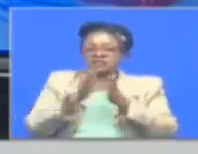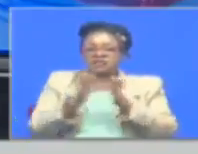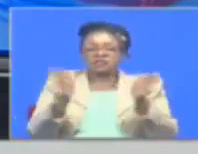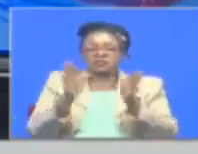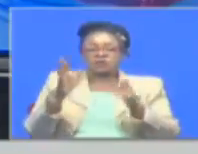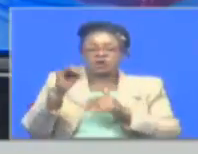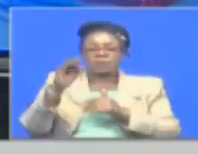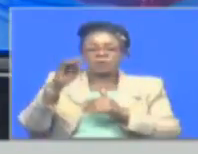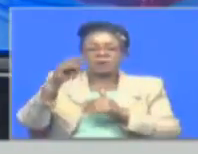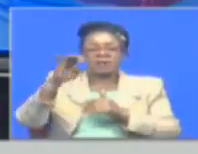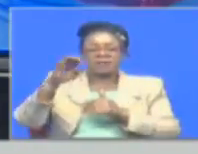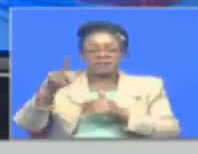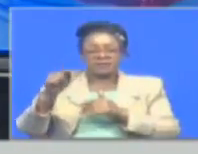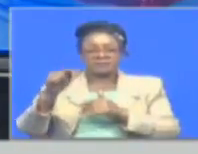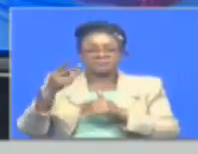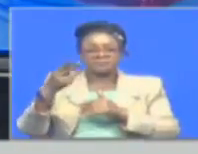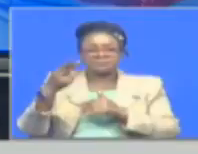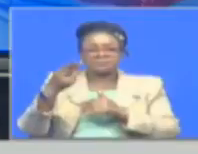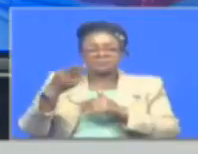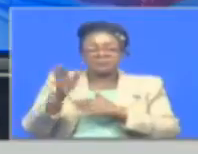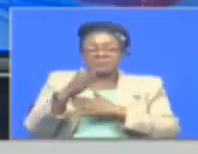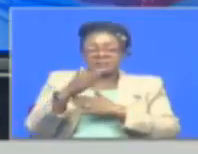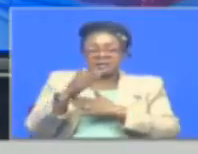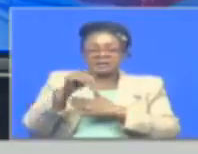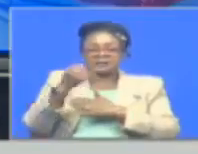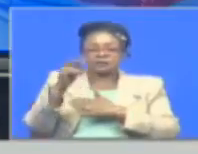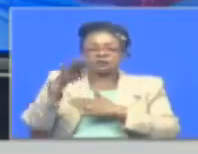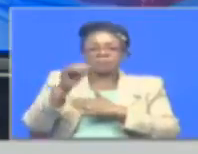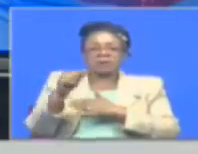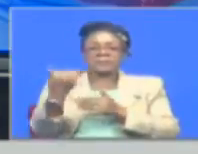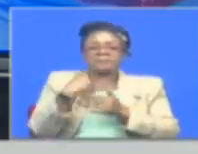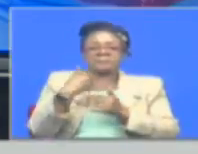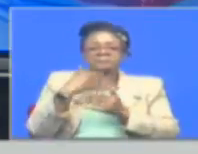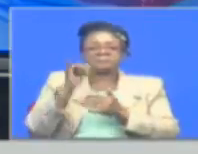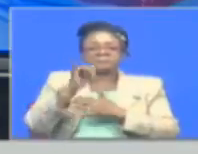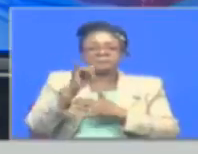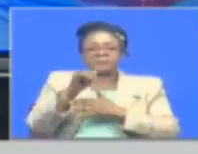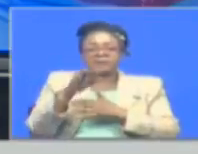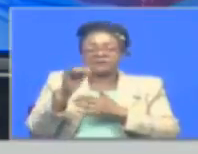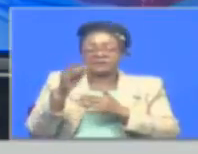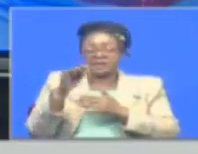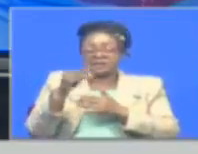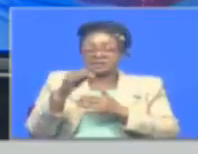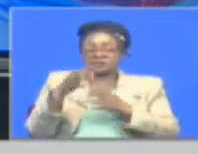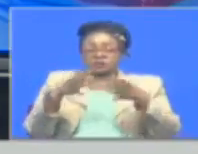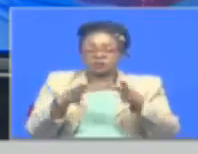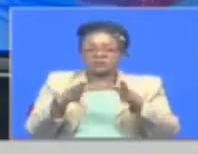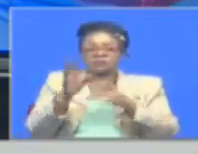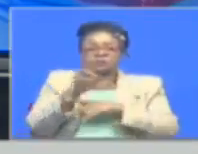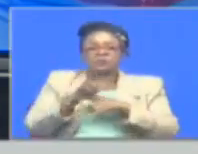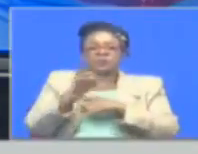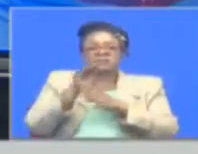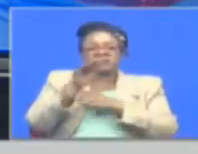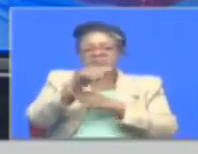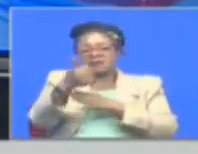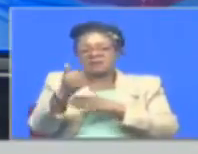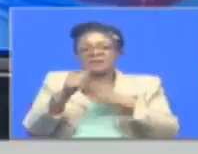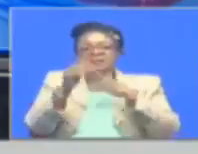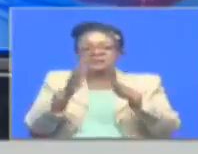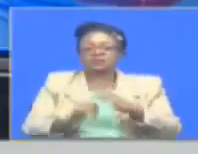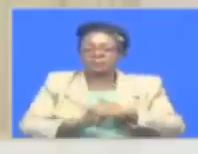Commonwealth. Ambassador Juma formerly served in the same capacity in the Foreign Affairs docket. Uhuru has urged other leaders to back